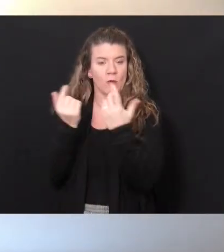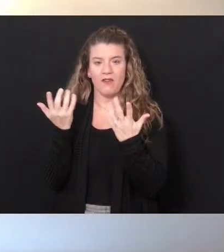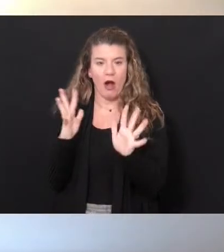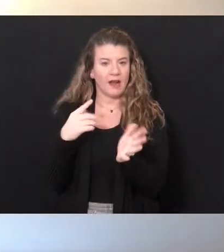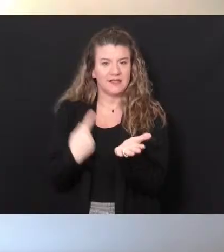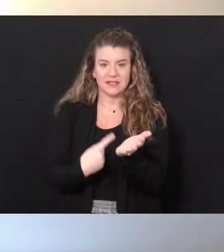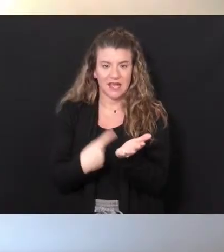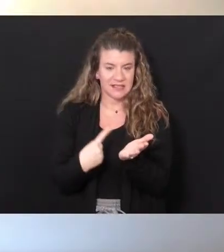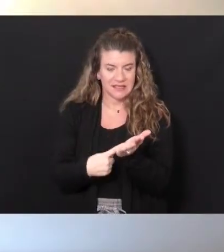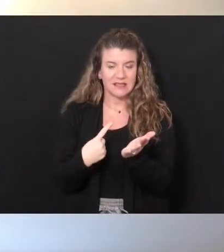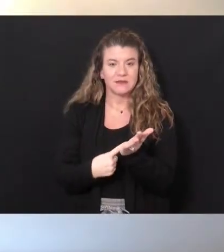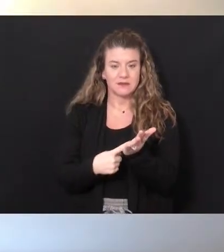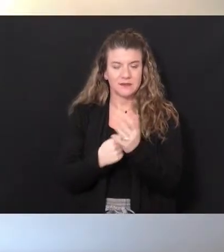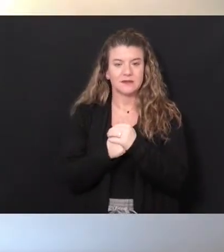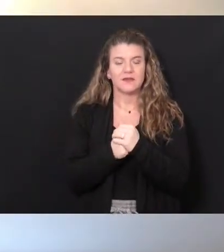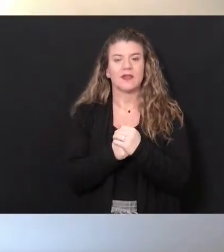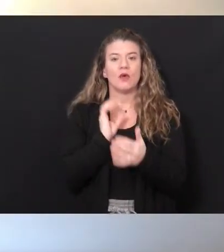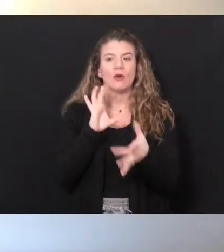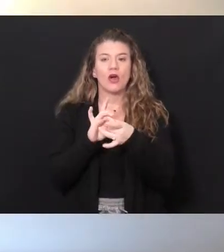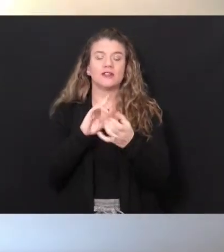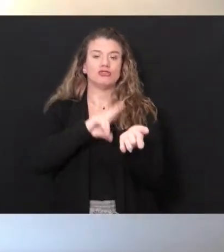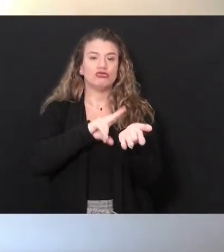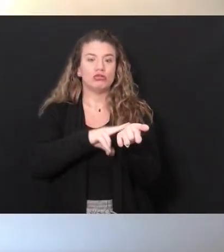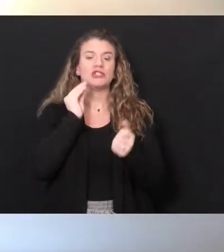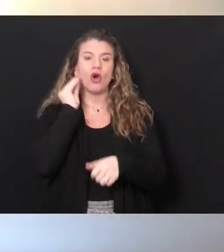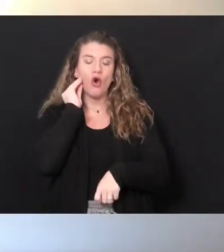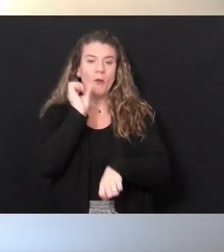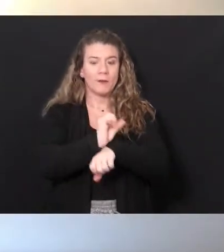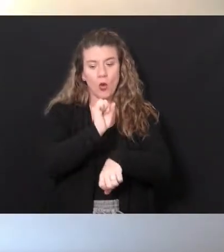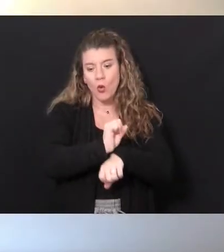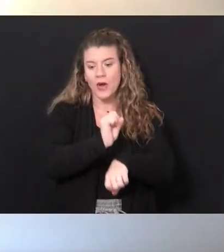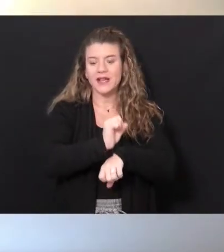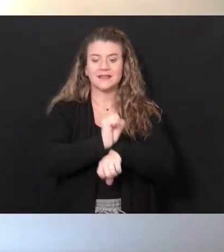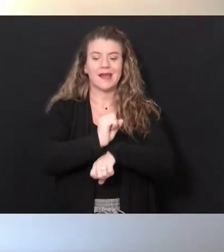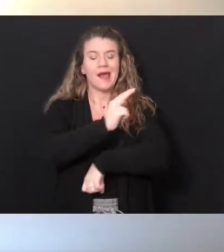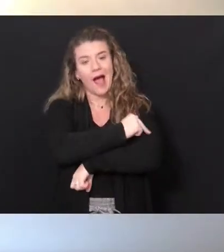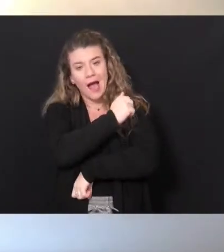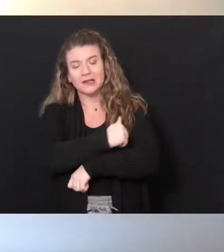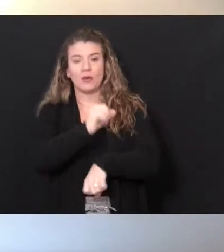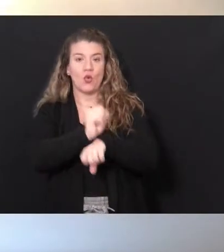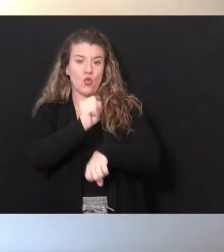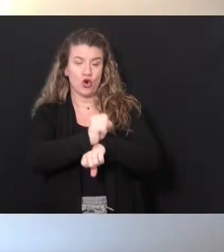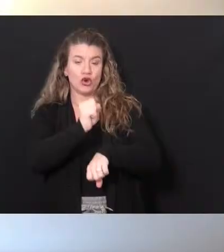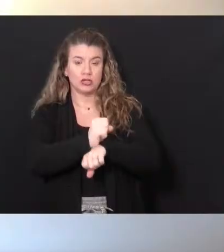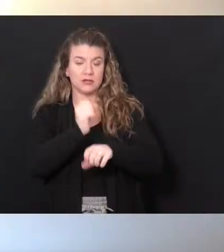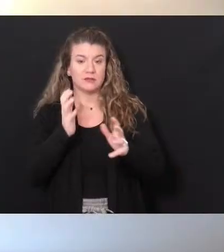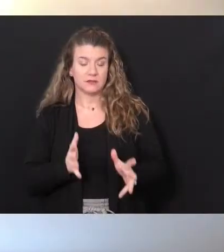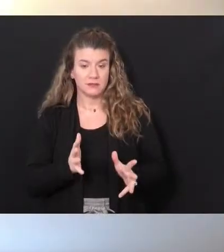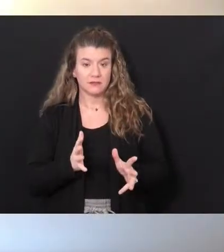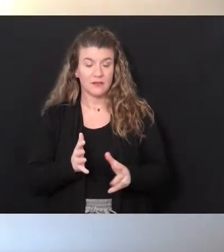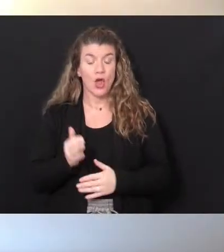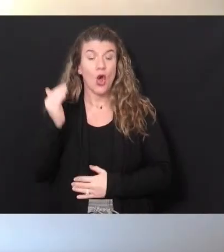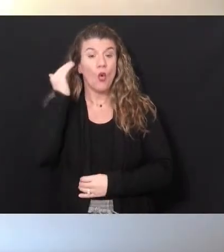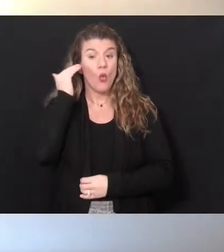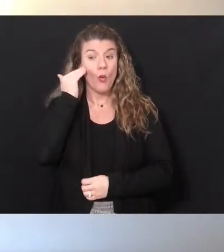about earlier related to nursing home employees or hospital workers. We know that